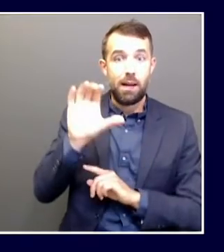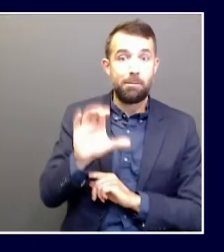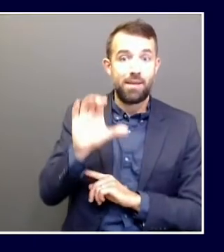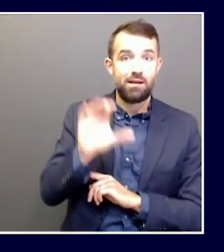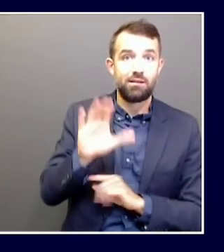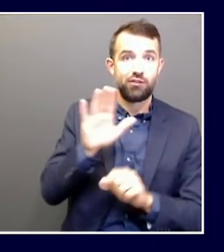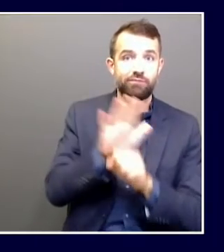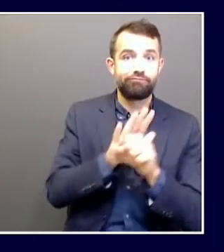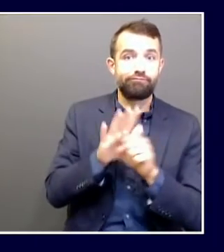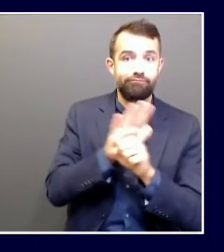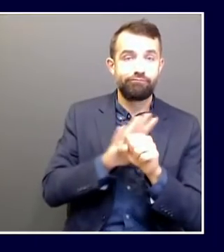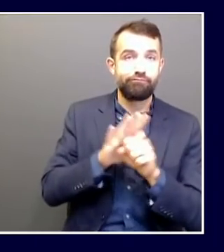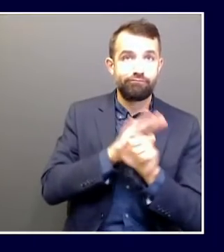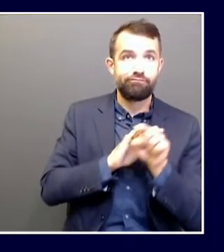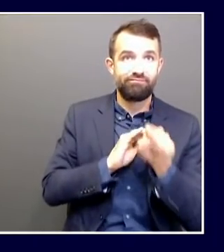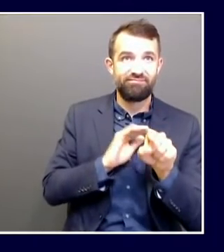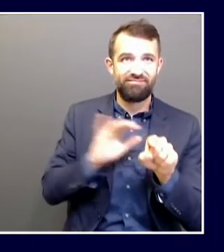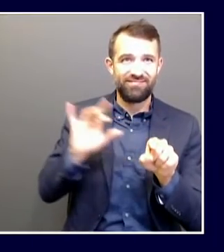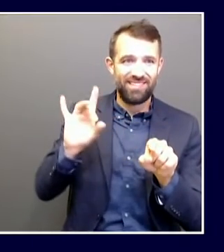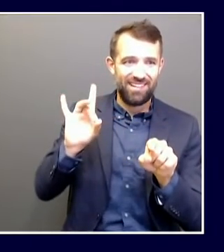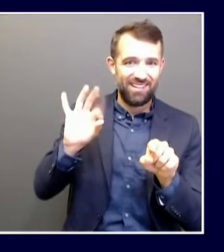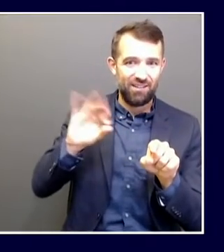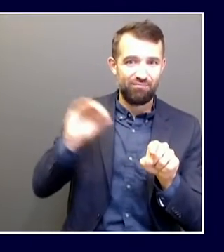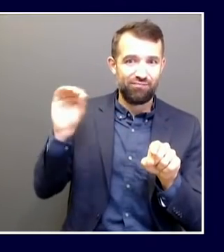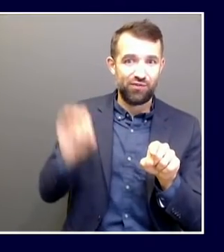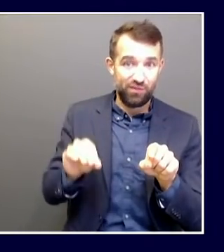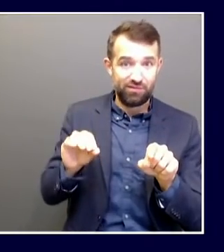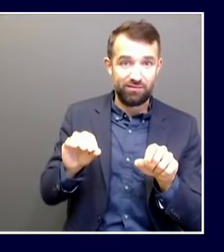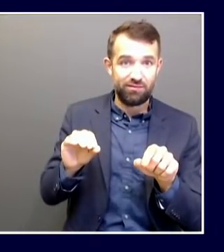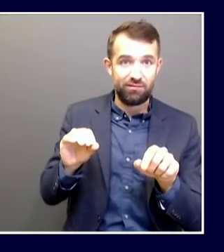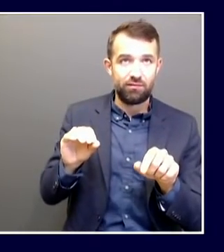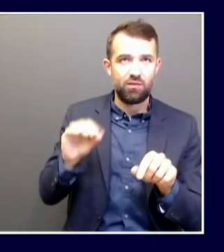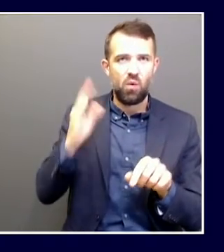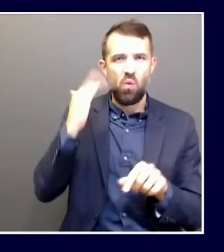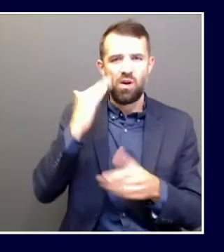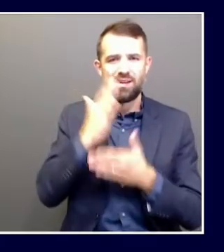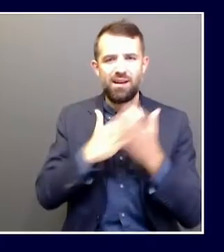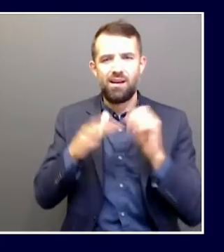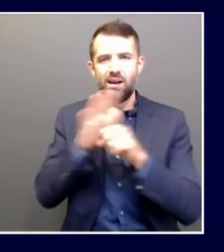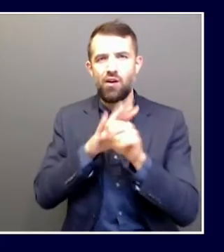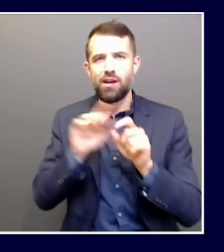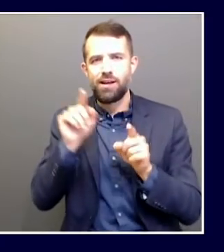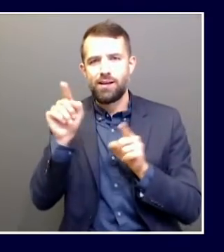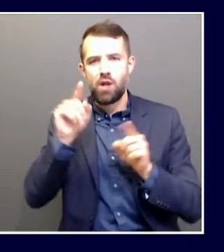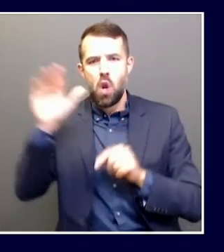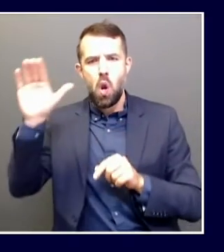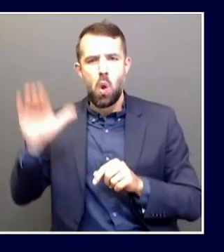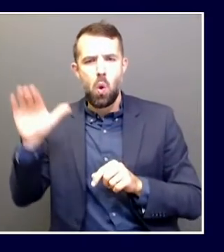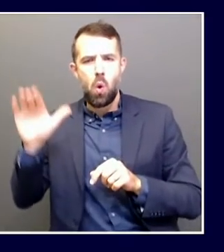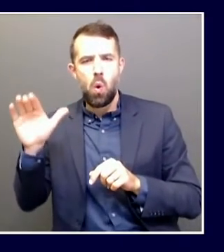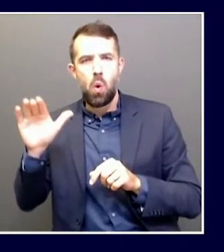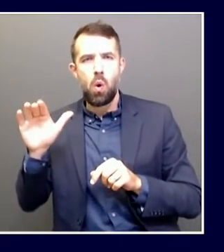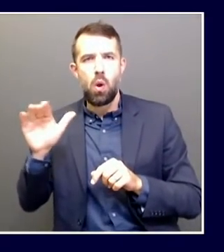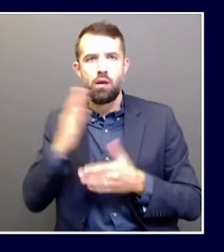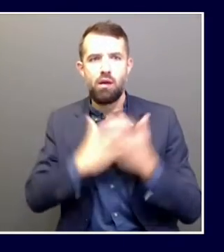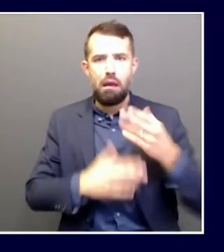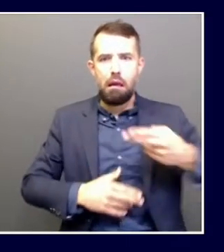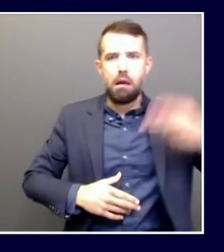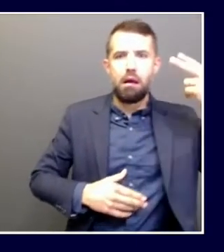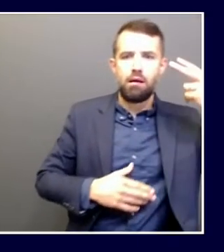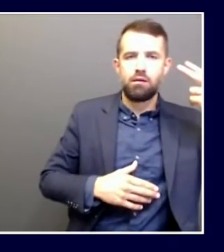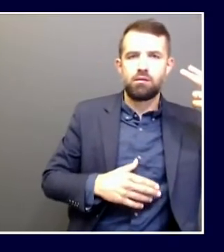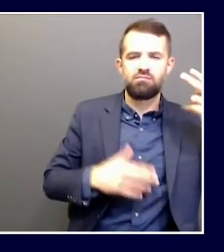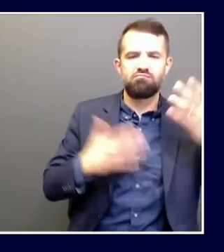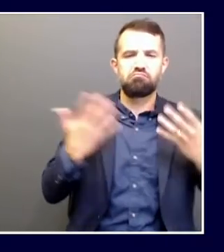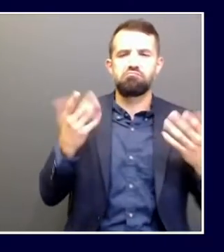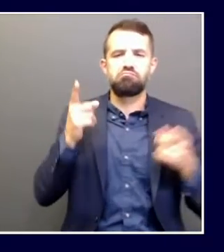apart. What is making them have such different vaccination rates? David, that's a question my team and I have talked about. I can't